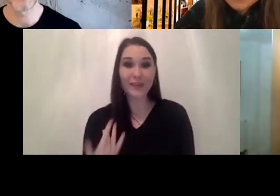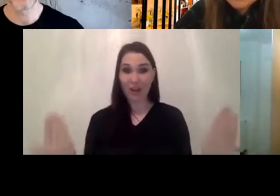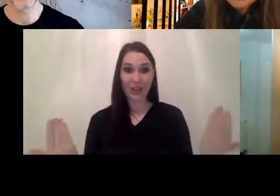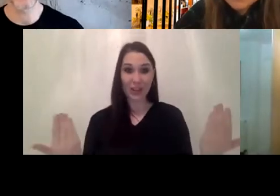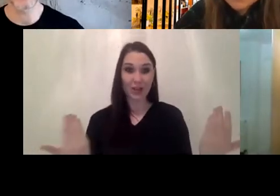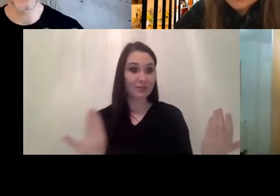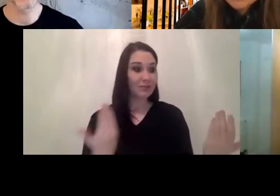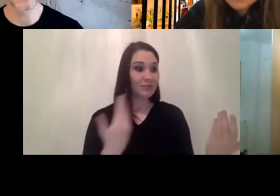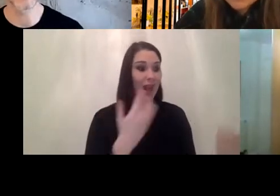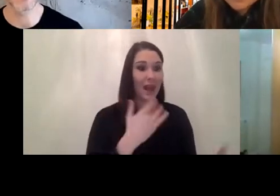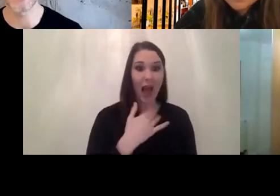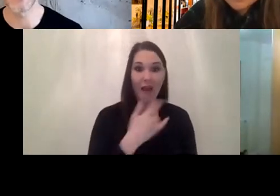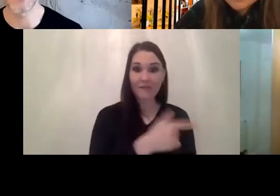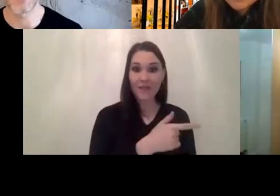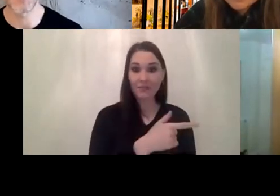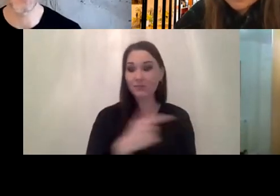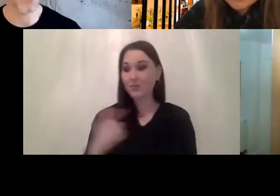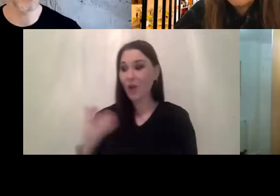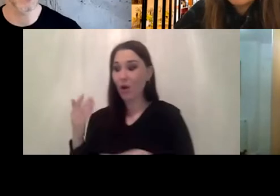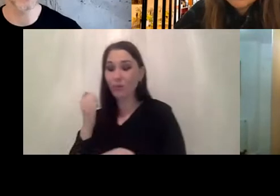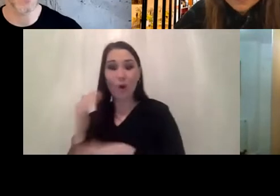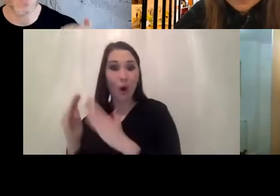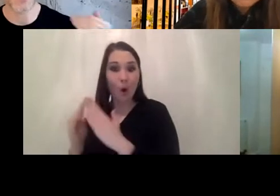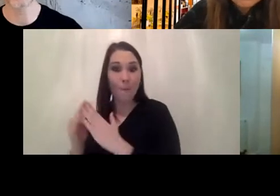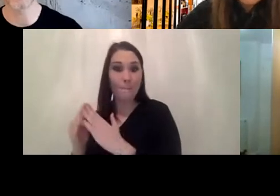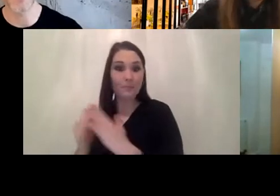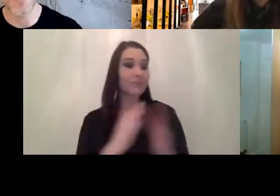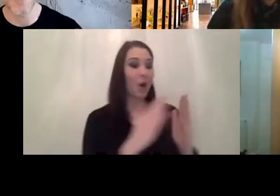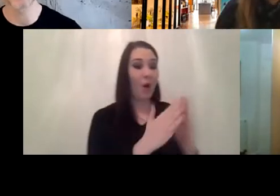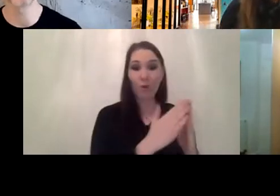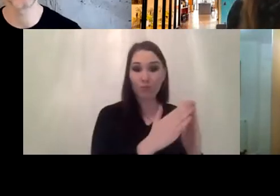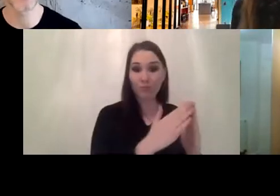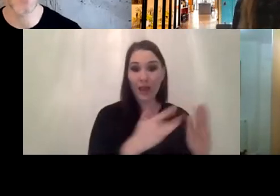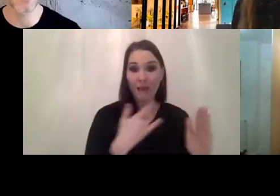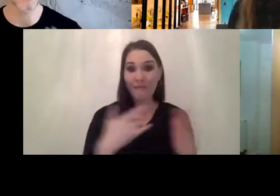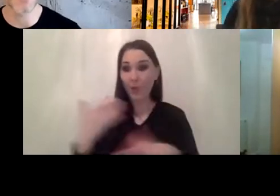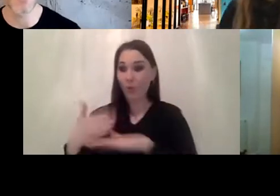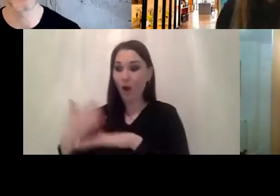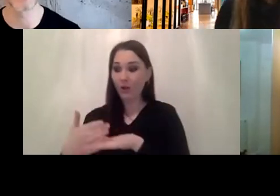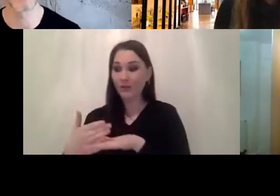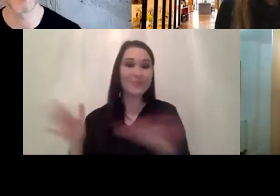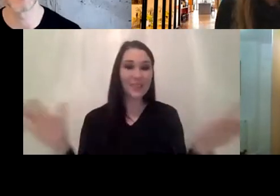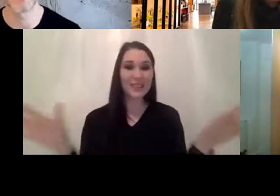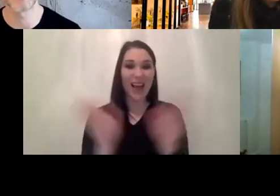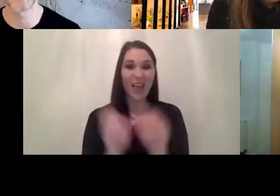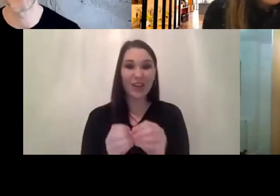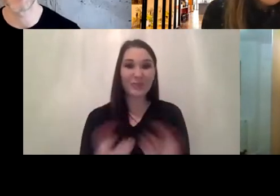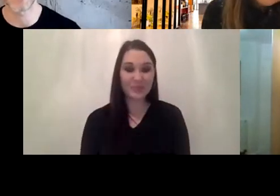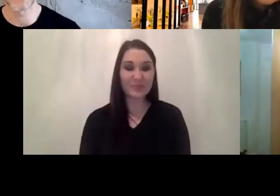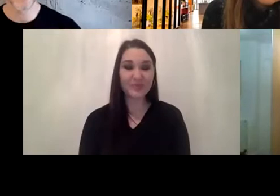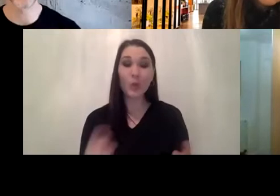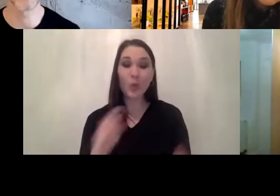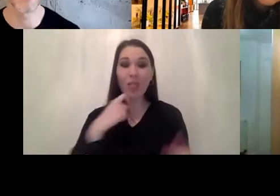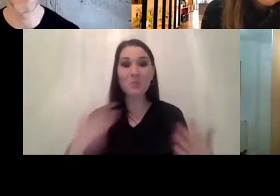life, is going to continue. So while there's been a lot of the strains and how do we help people through it, I think there are some of these nice trends that are going to move forward,